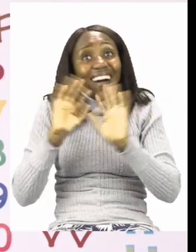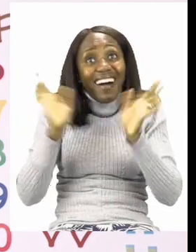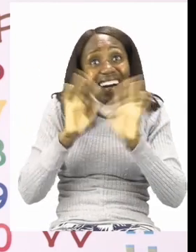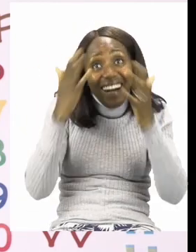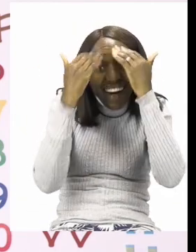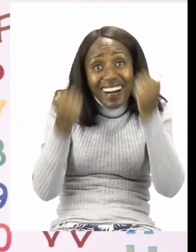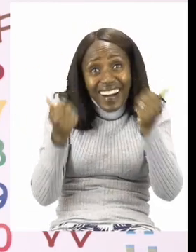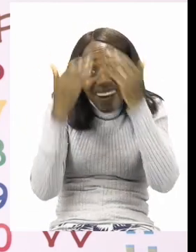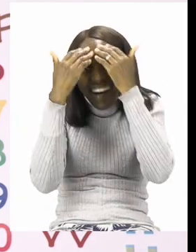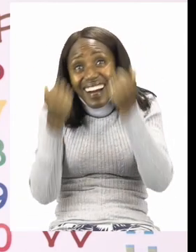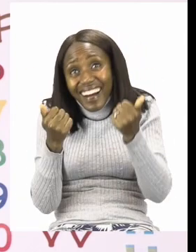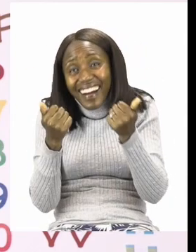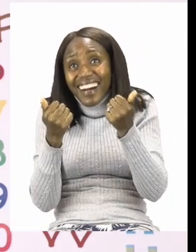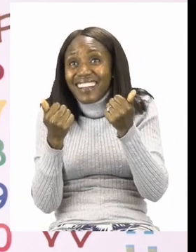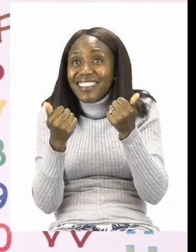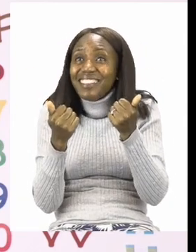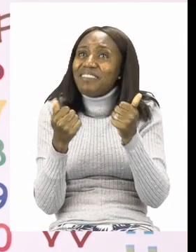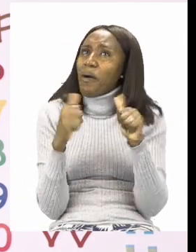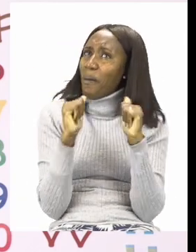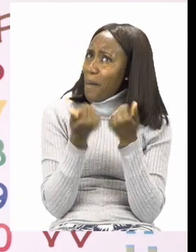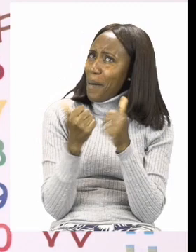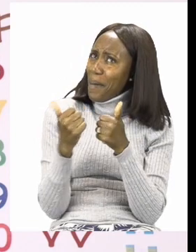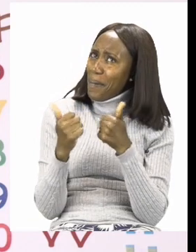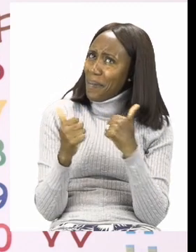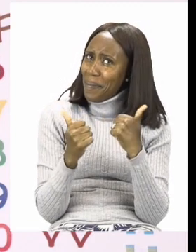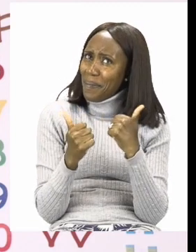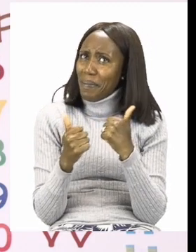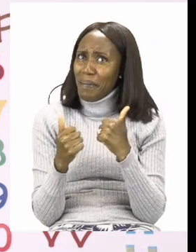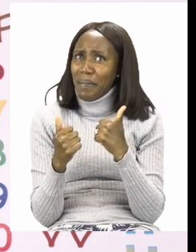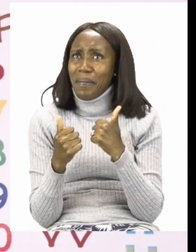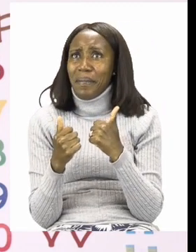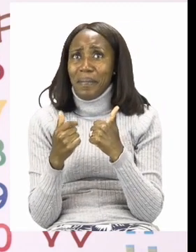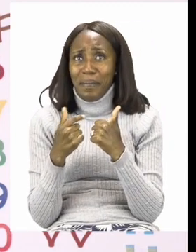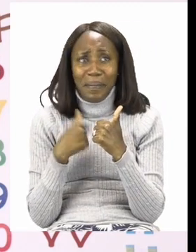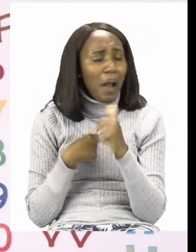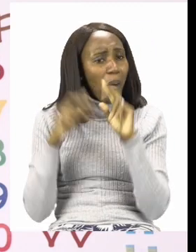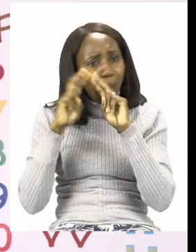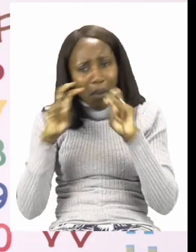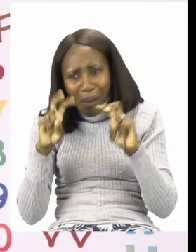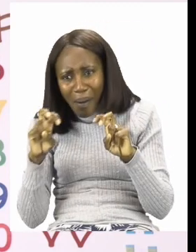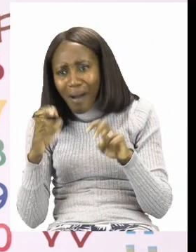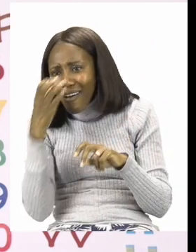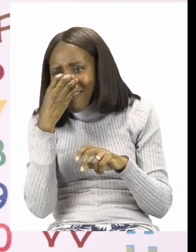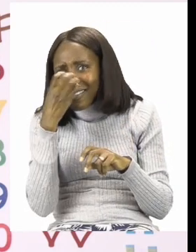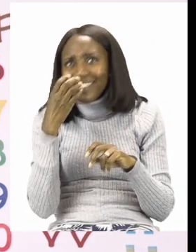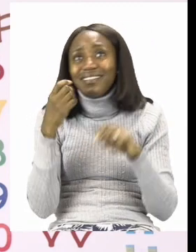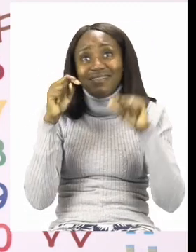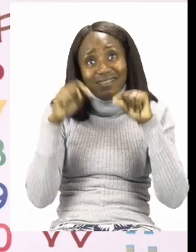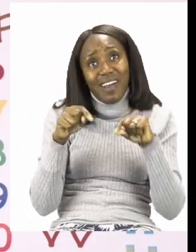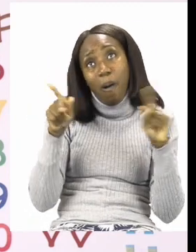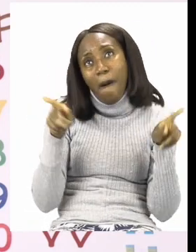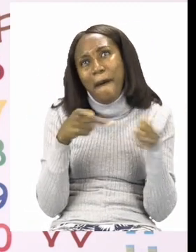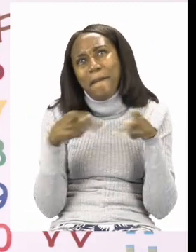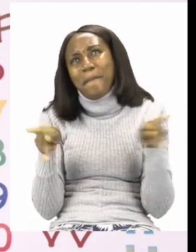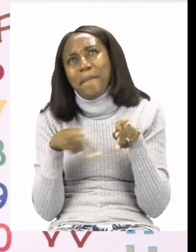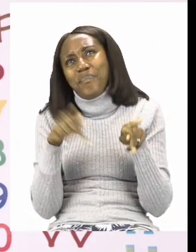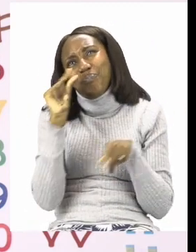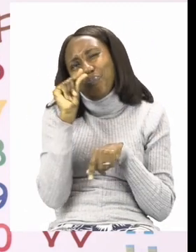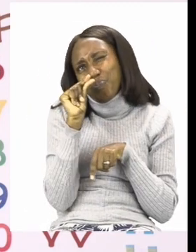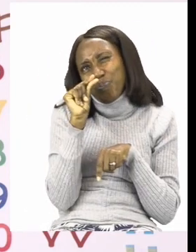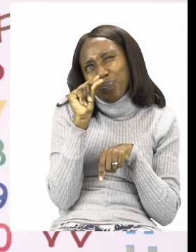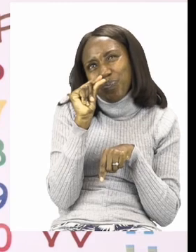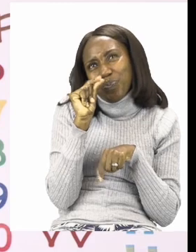Zoshi, there he is. Wow, I was just about to go find him. So we are going to go on a nice